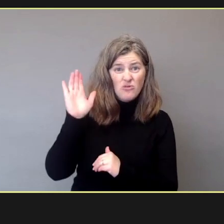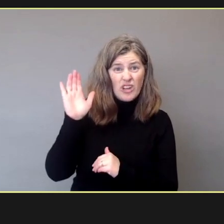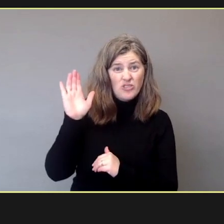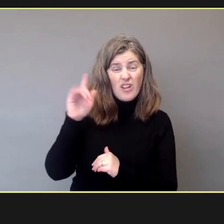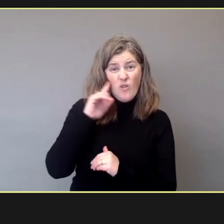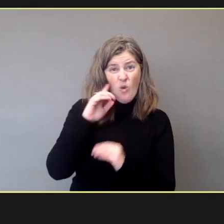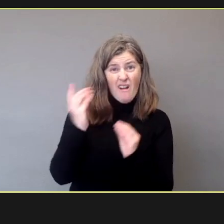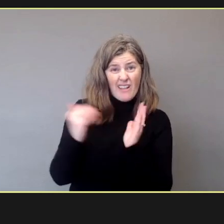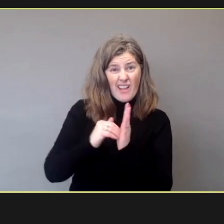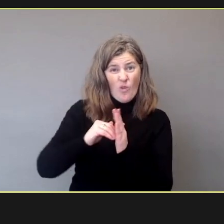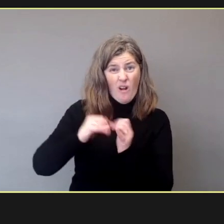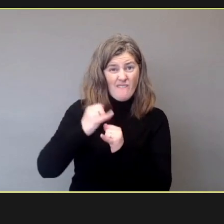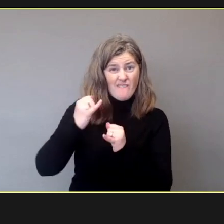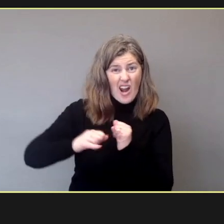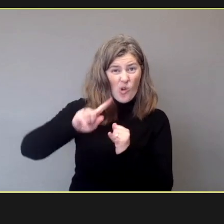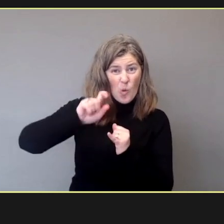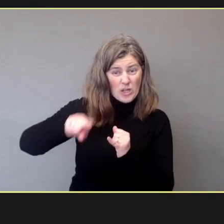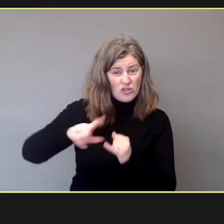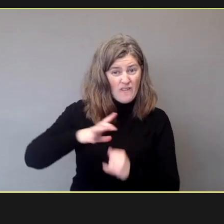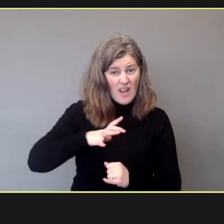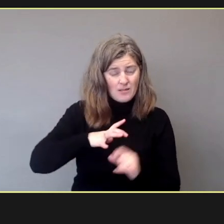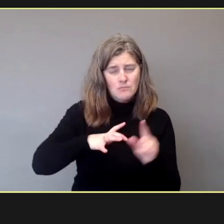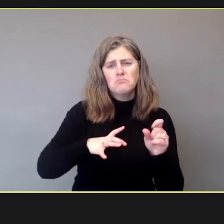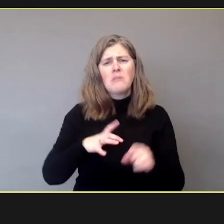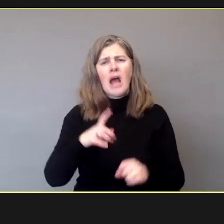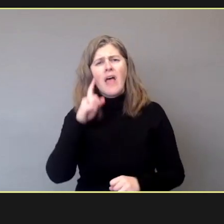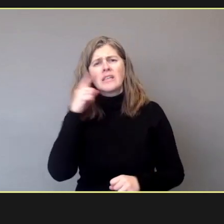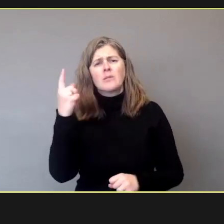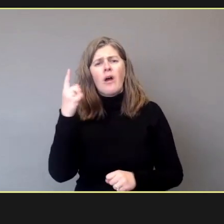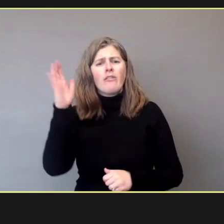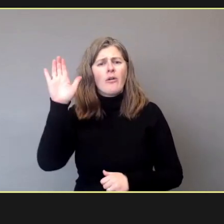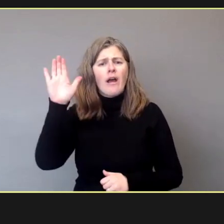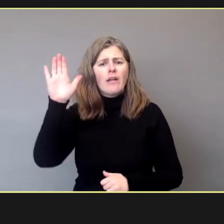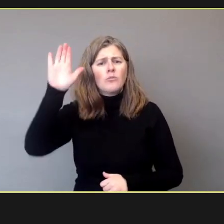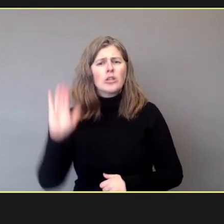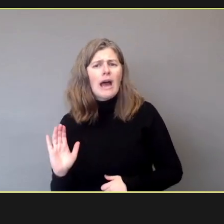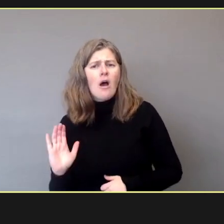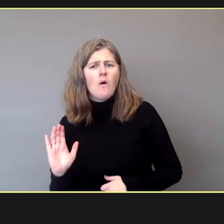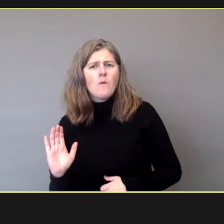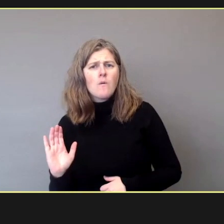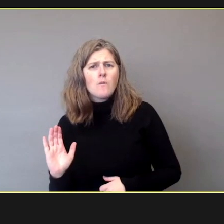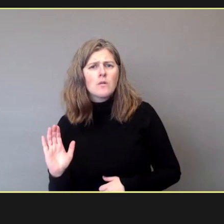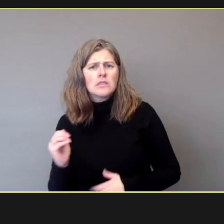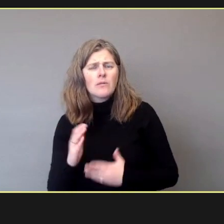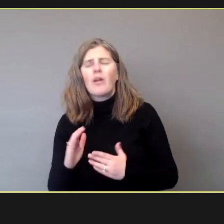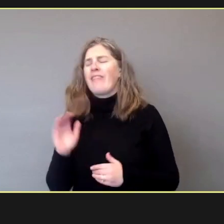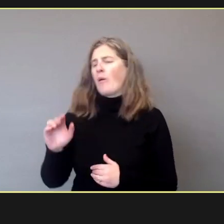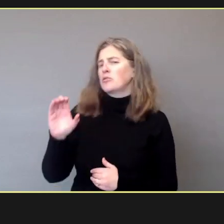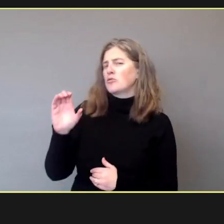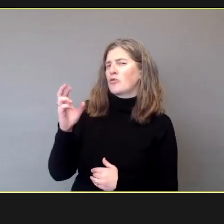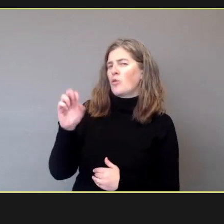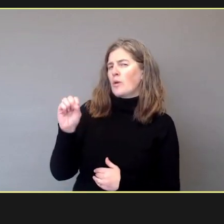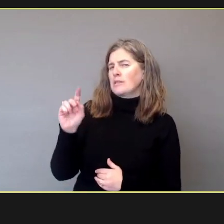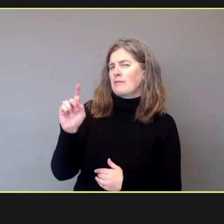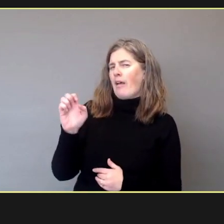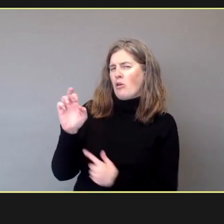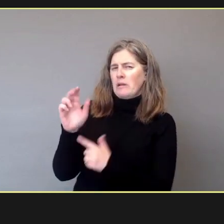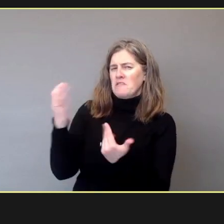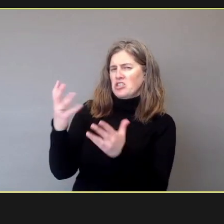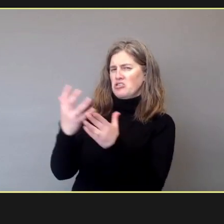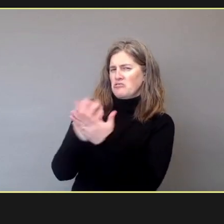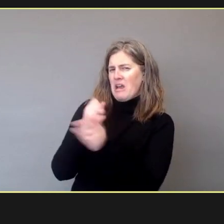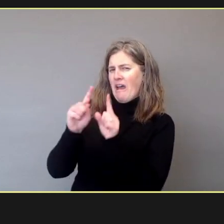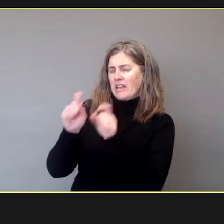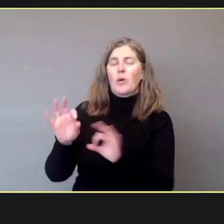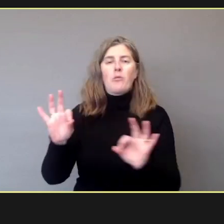hand again for a final question? Yeah, I think somebody had their hand up and put it down with some confusion. That was Chris Keller, but then he asked his question.